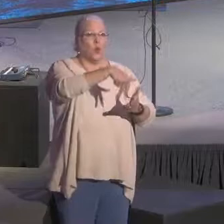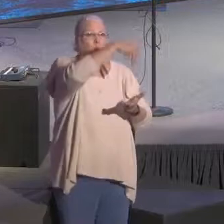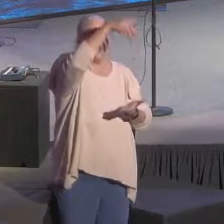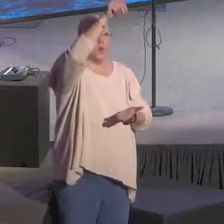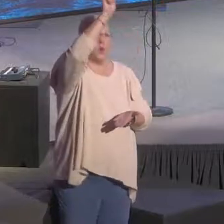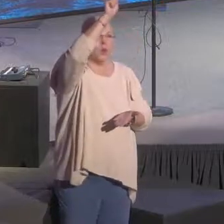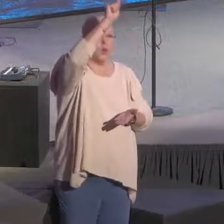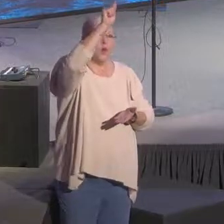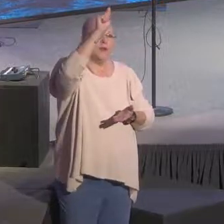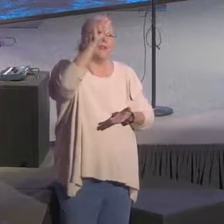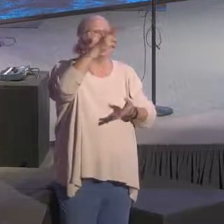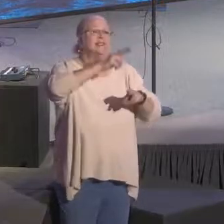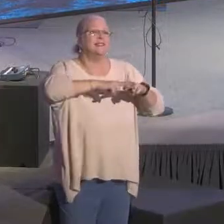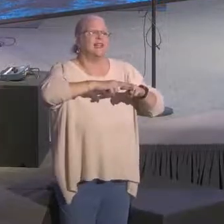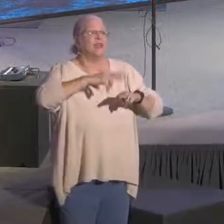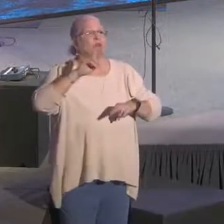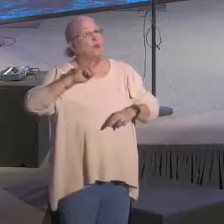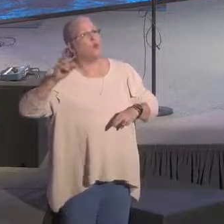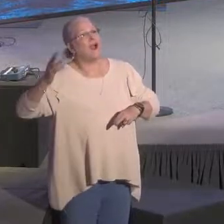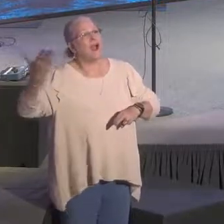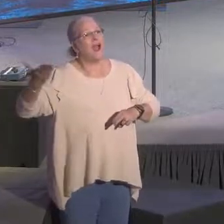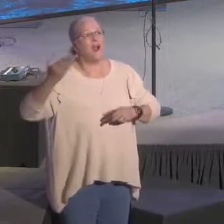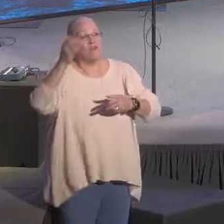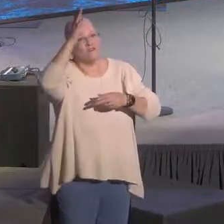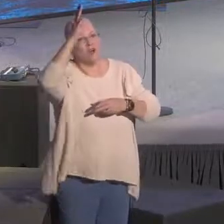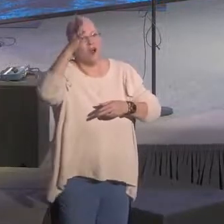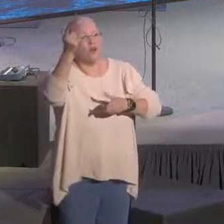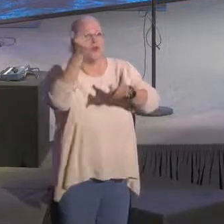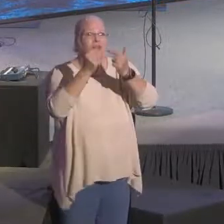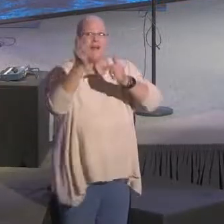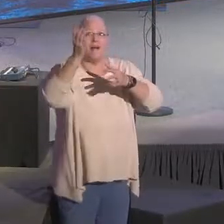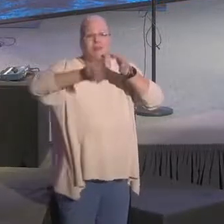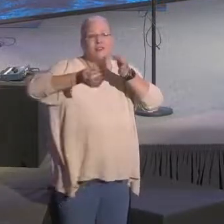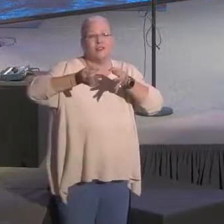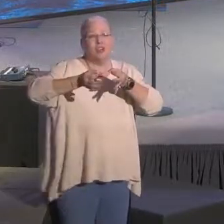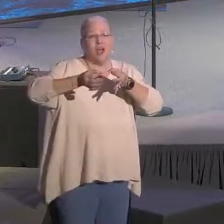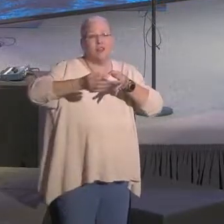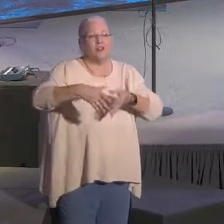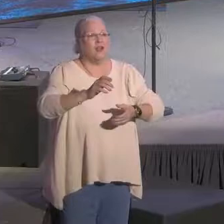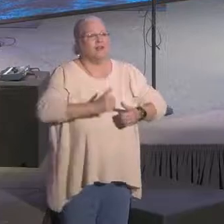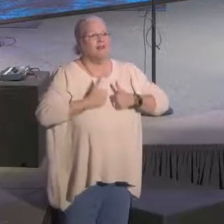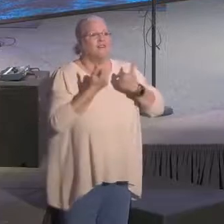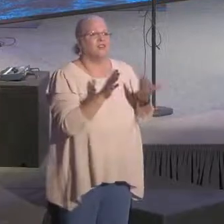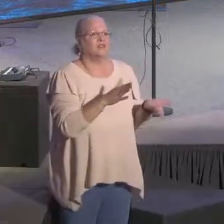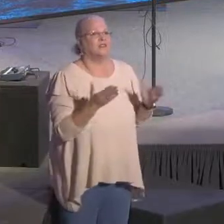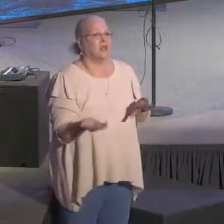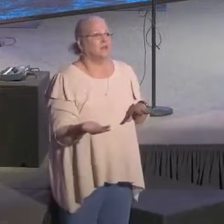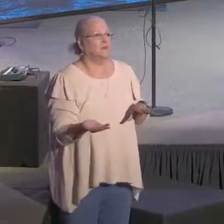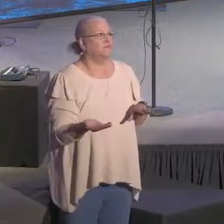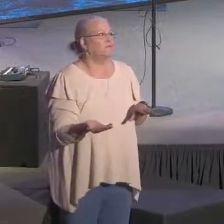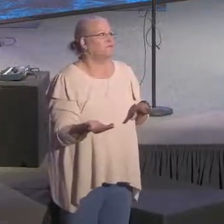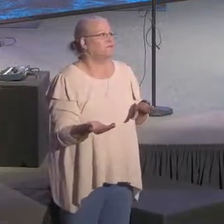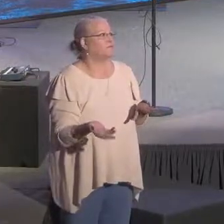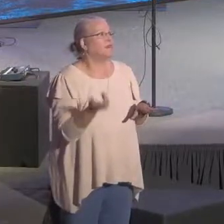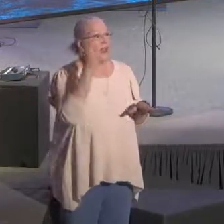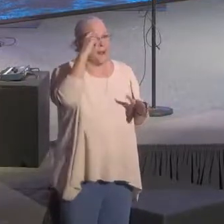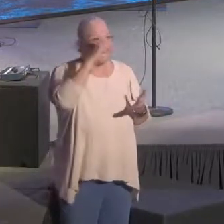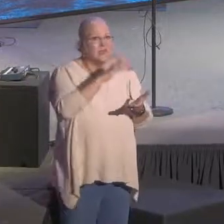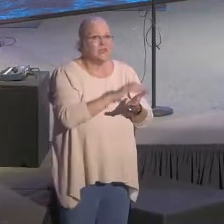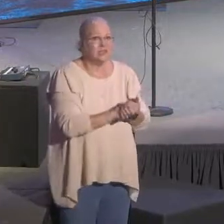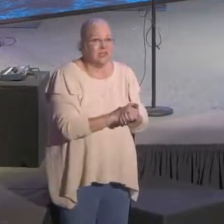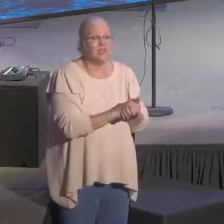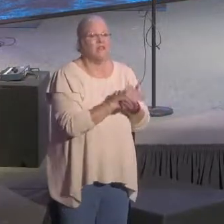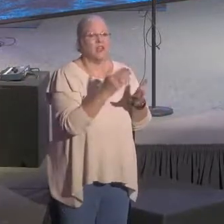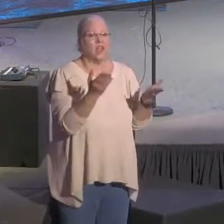He is seated at the right hand of the Father, and he will come to judge the living and the dead. I believe in the